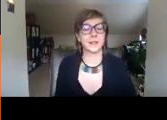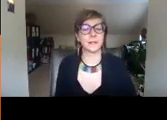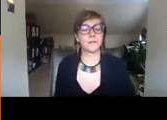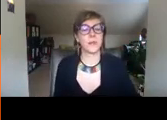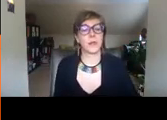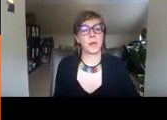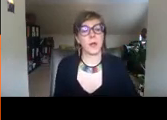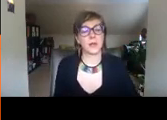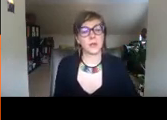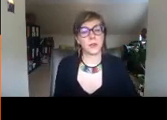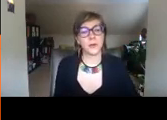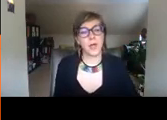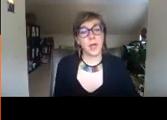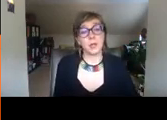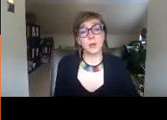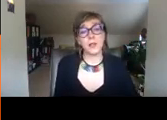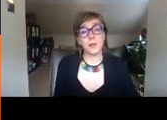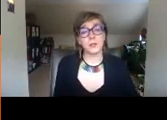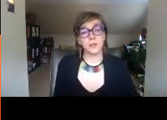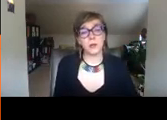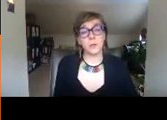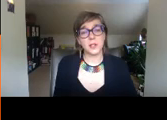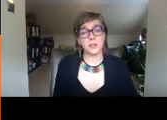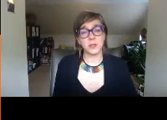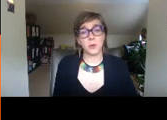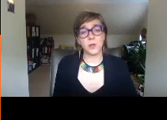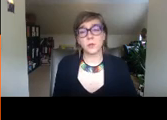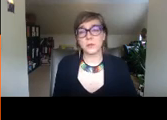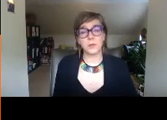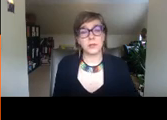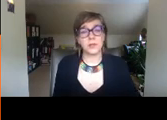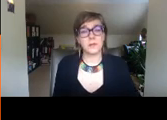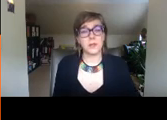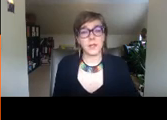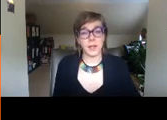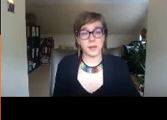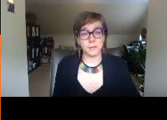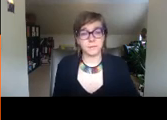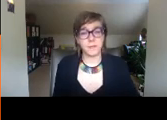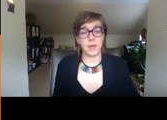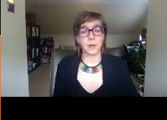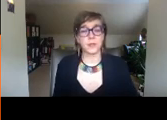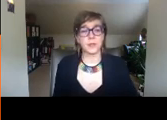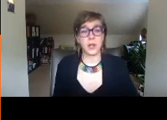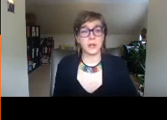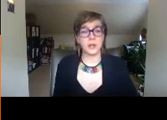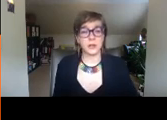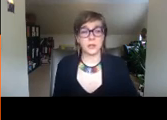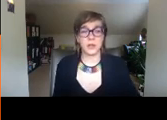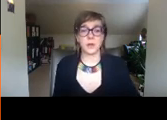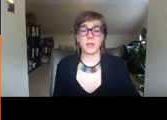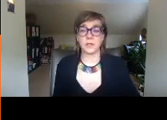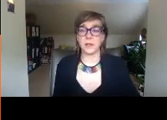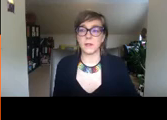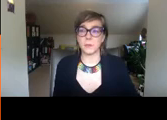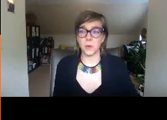this. I assure you. Learning about the struggle patients are going through is very sad and poses a challenge to